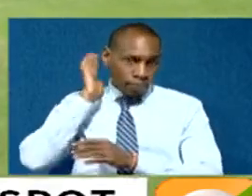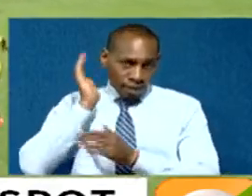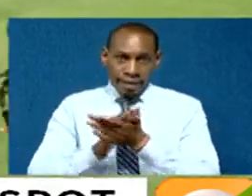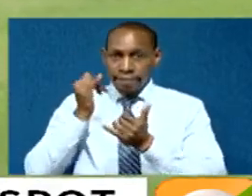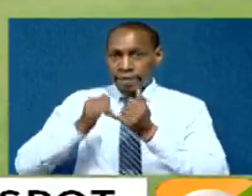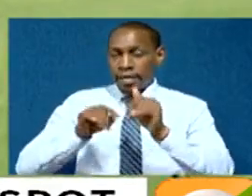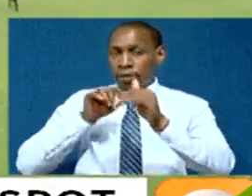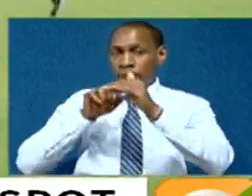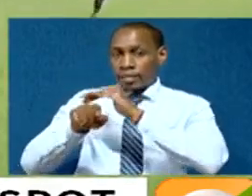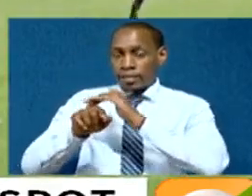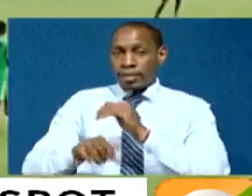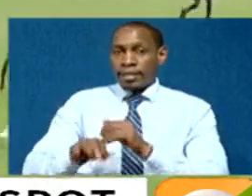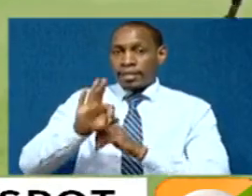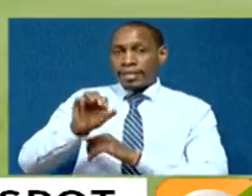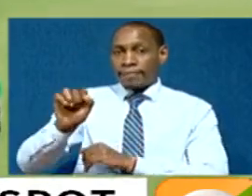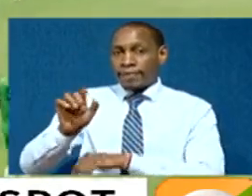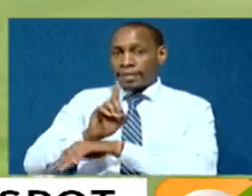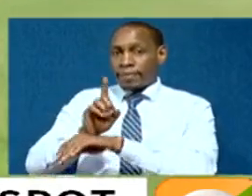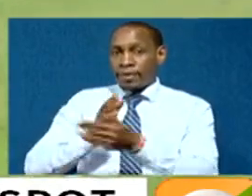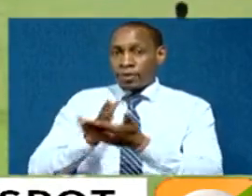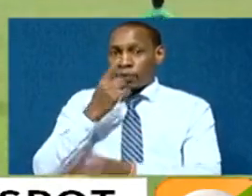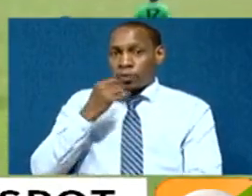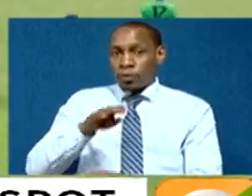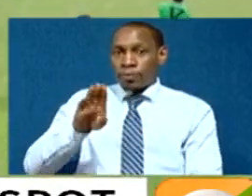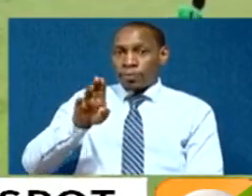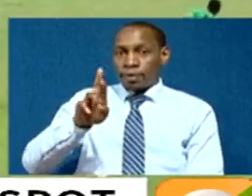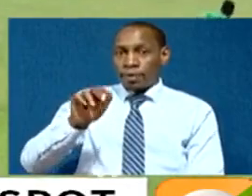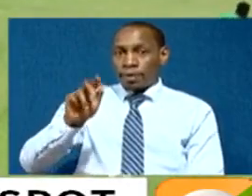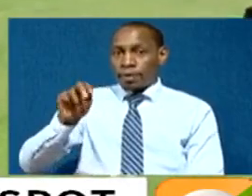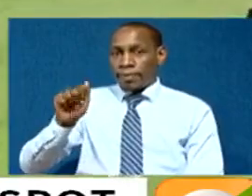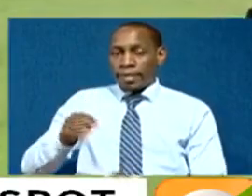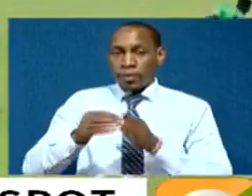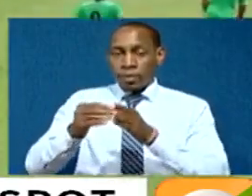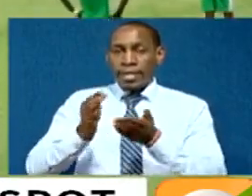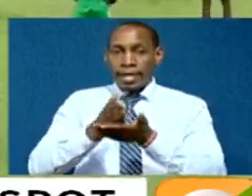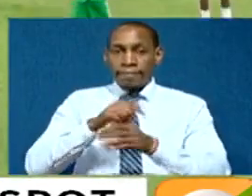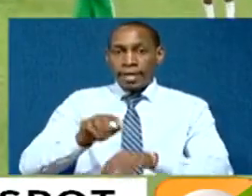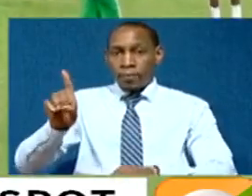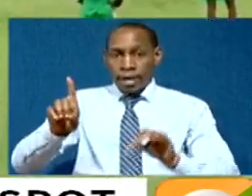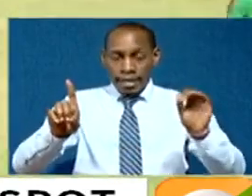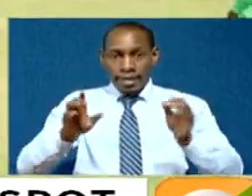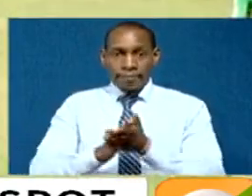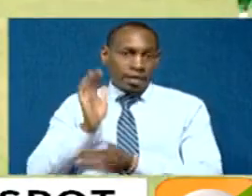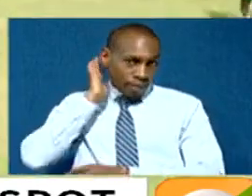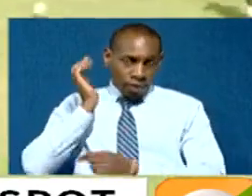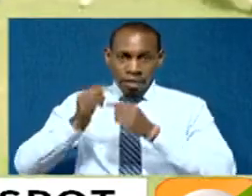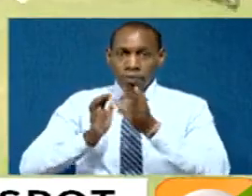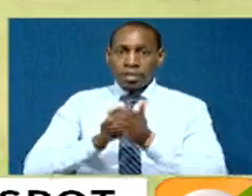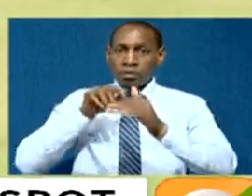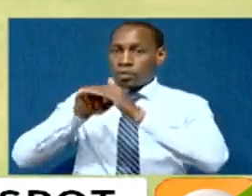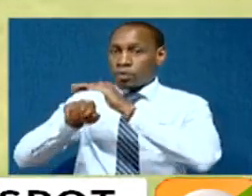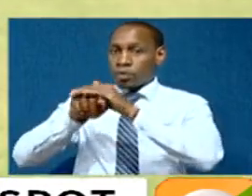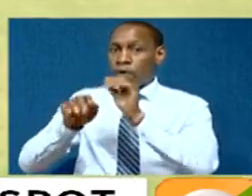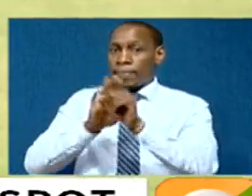to find the breakthrough in the 35th minute courtesy of Brian Juma to go into the break 1-0 up. Muranga went on a rampage